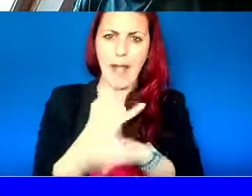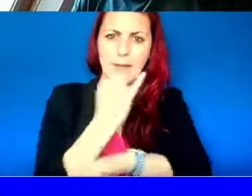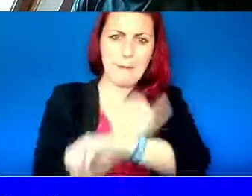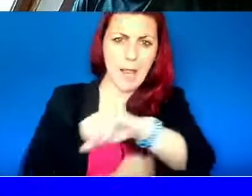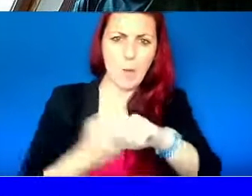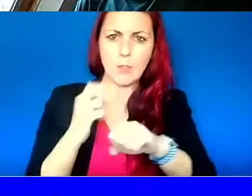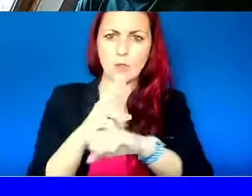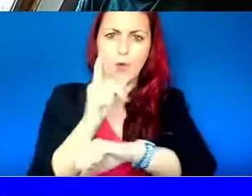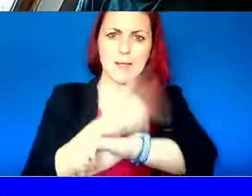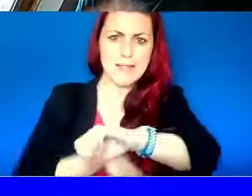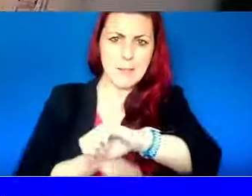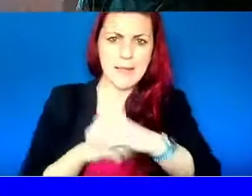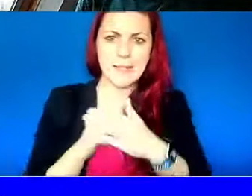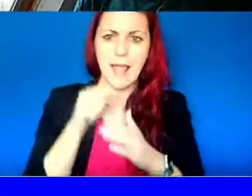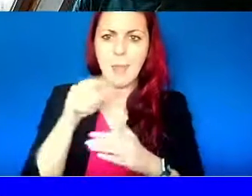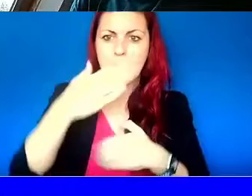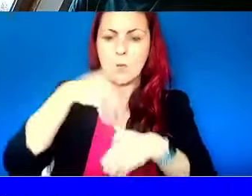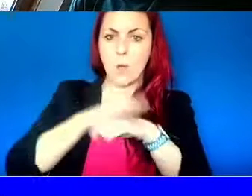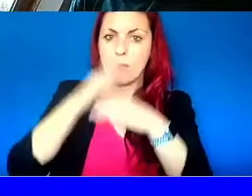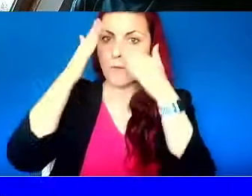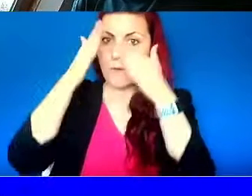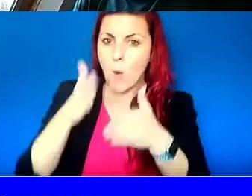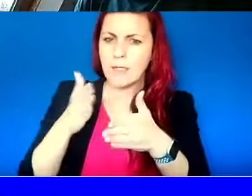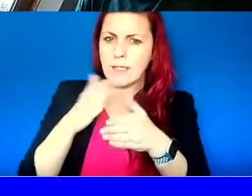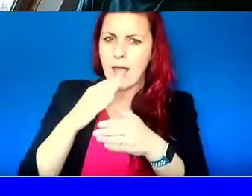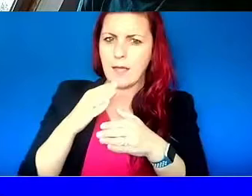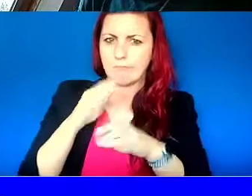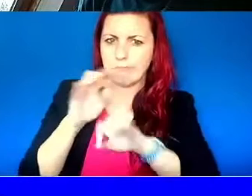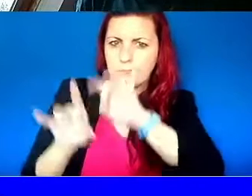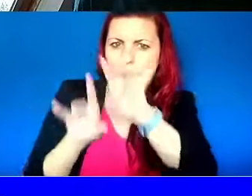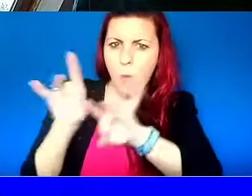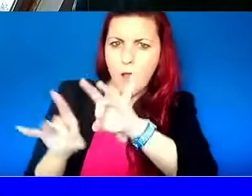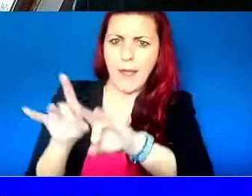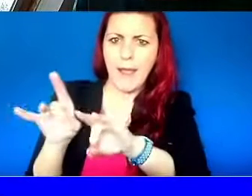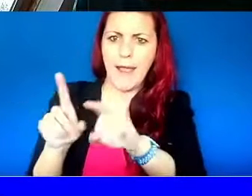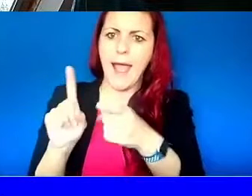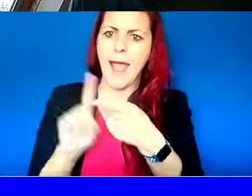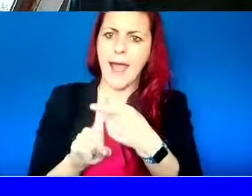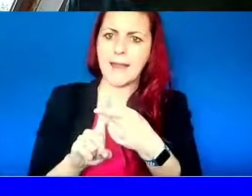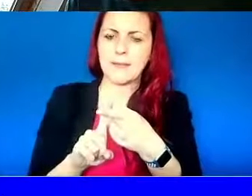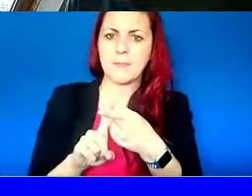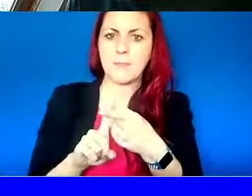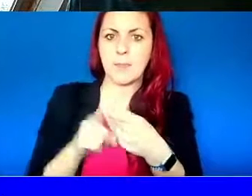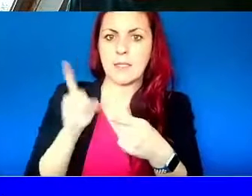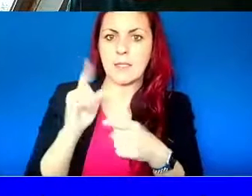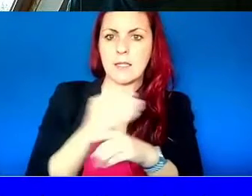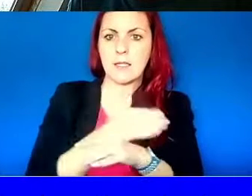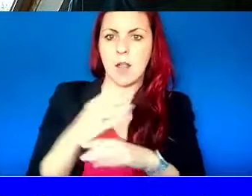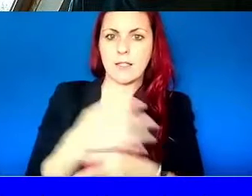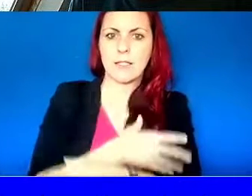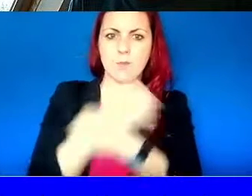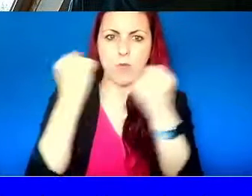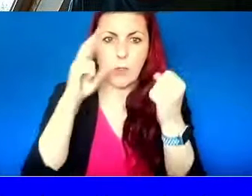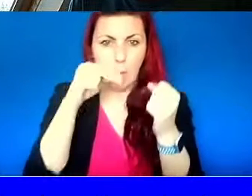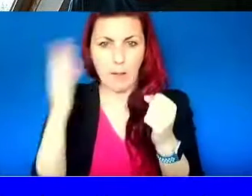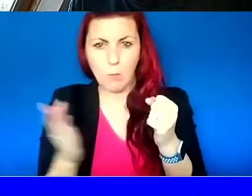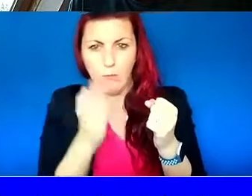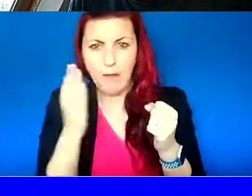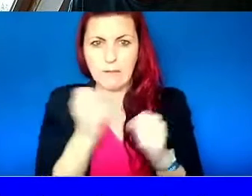we focused our inquiry. We launched an inquiry in the spring If we can move on to the first slide.